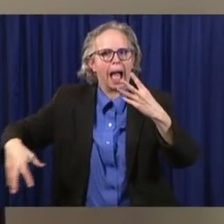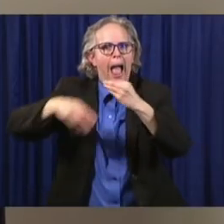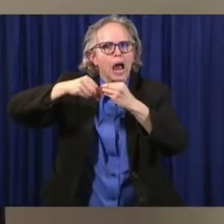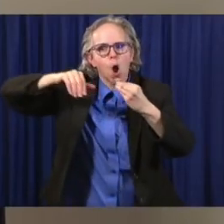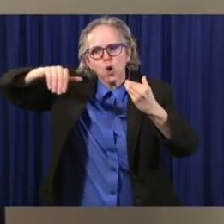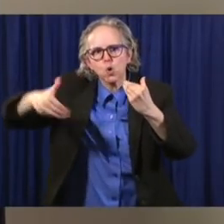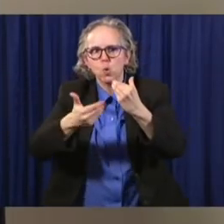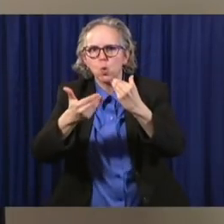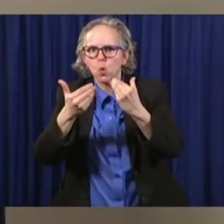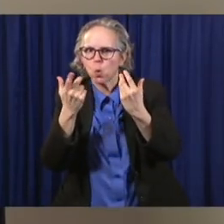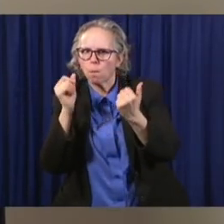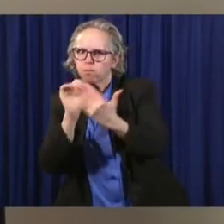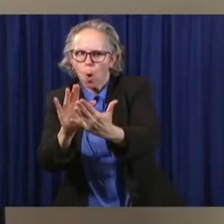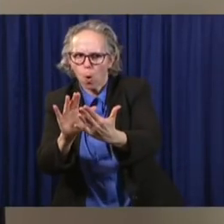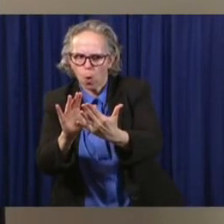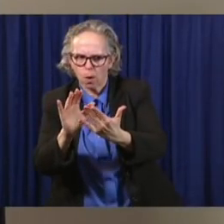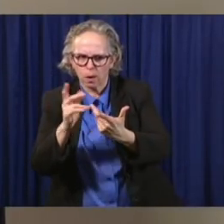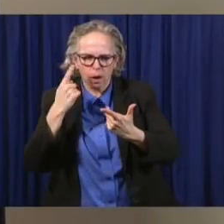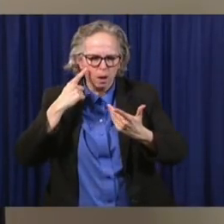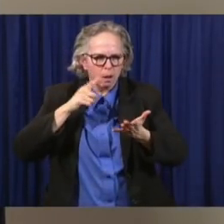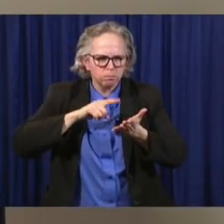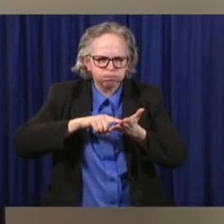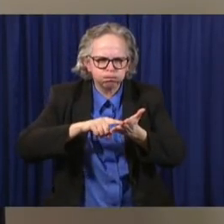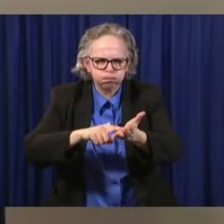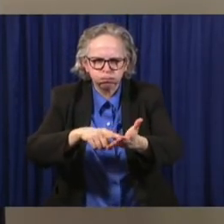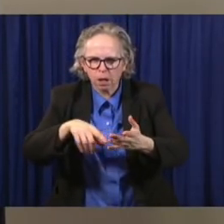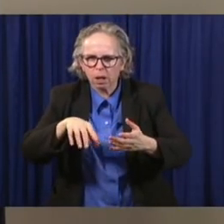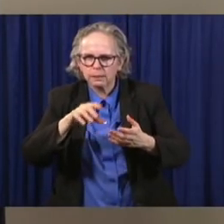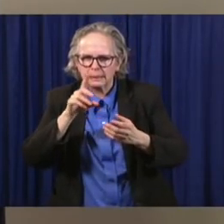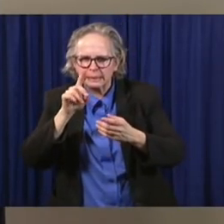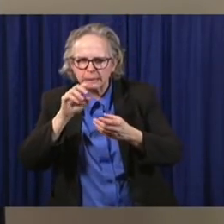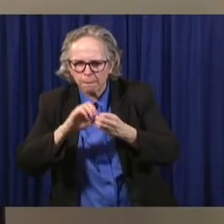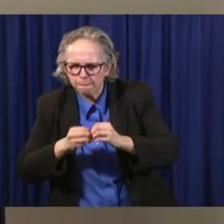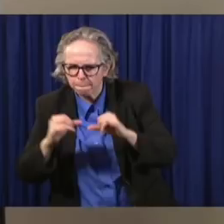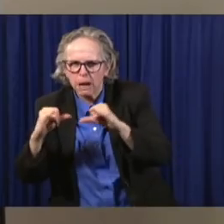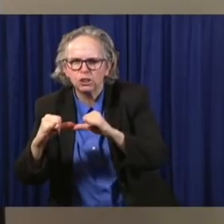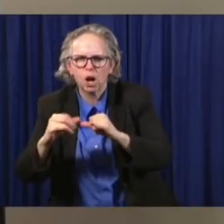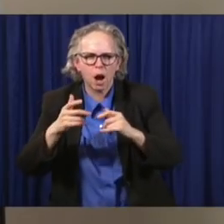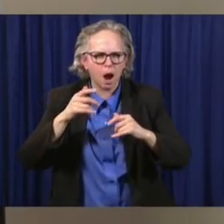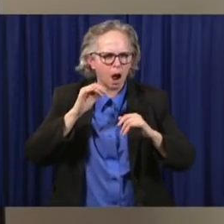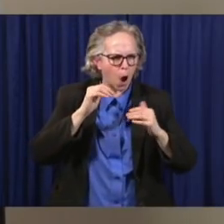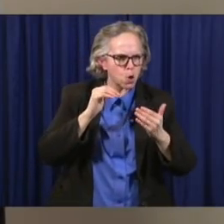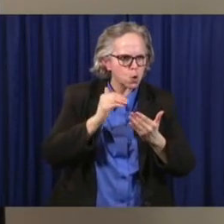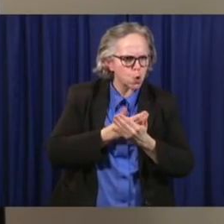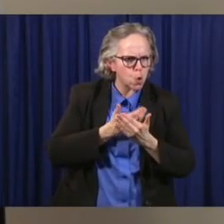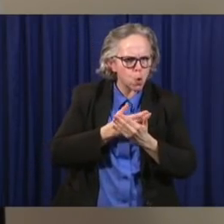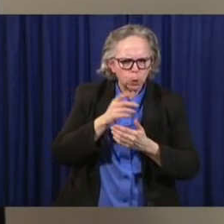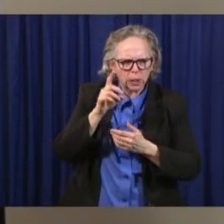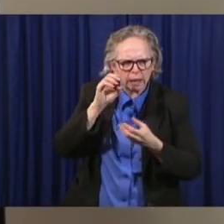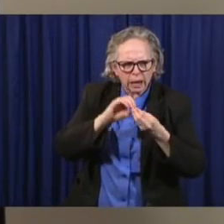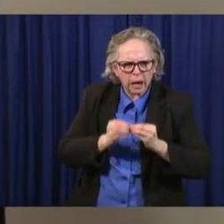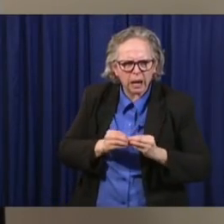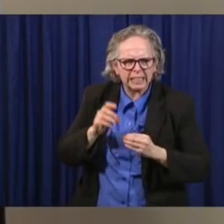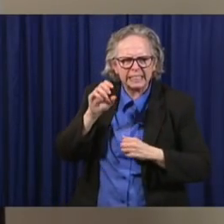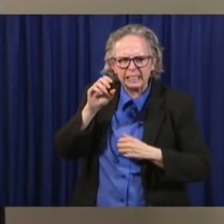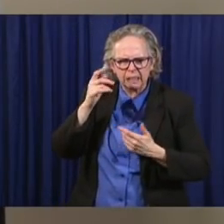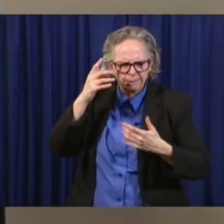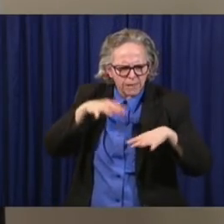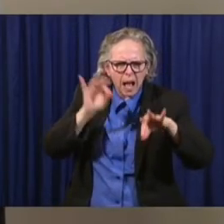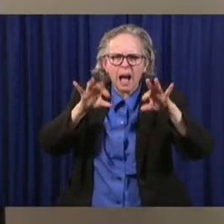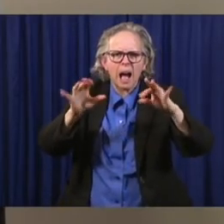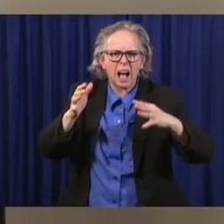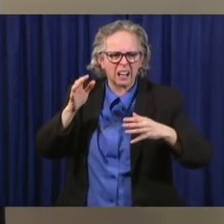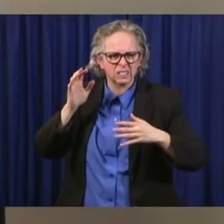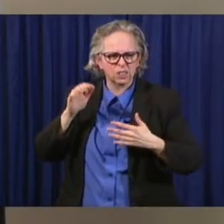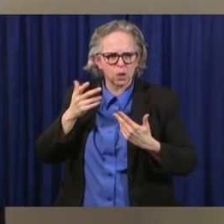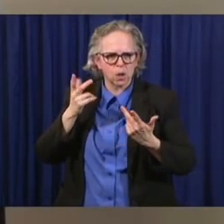for metrics. This is all the new data sets that we're looking at. This is using all our universities across the states and the best skills. We